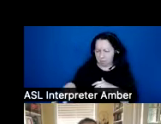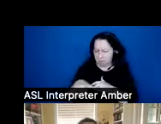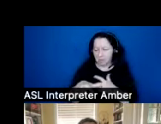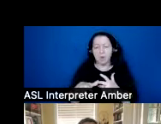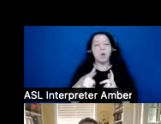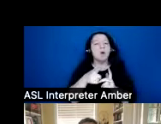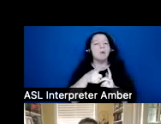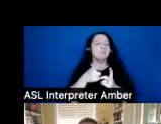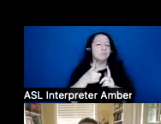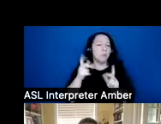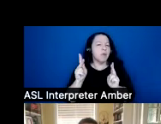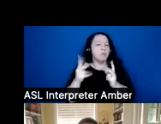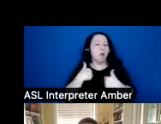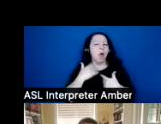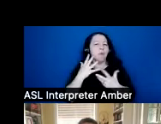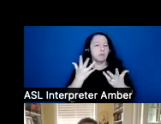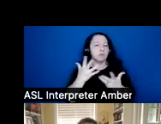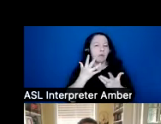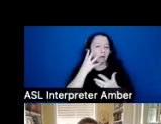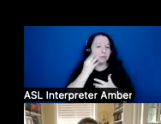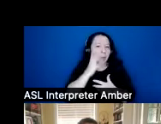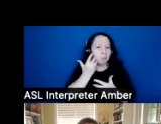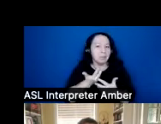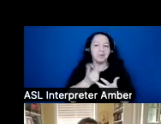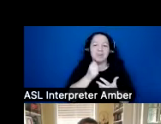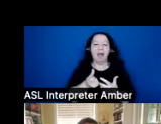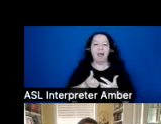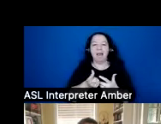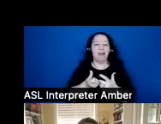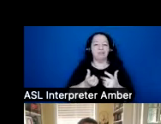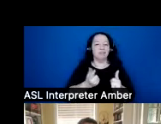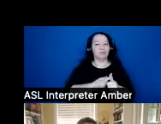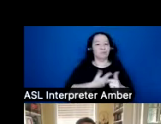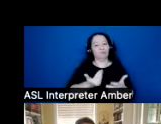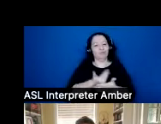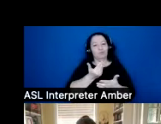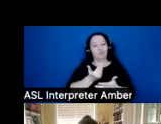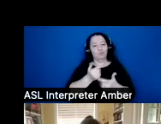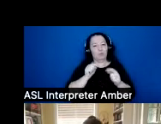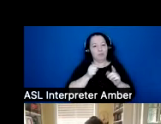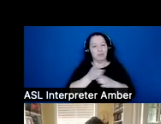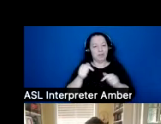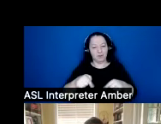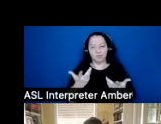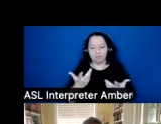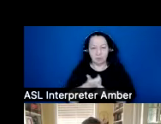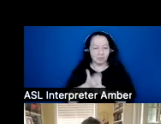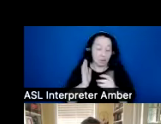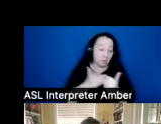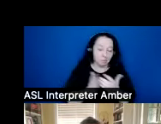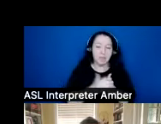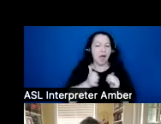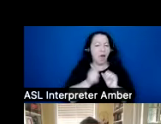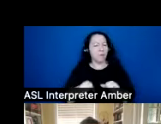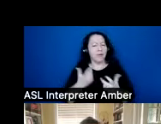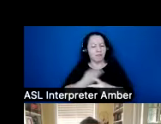um, advocacy 101, but like how can we sort of position ourselves and focus on